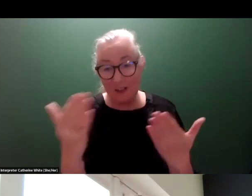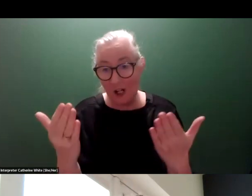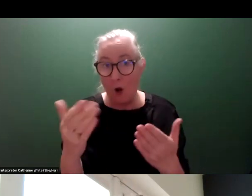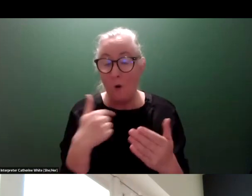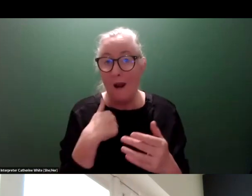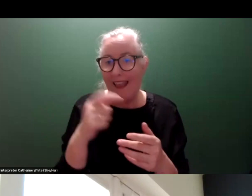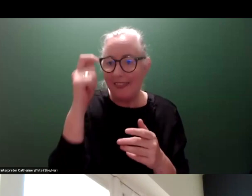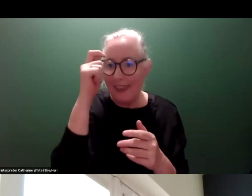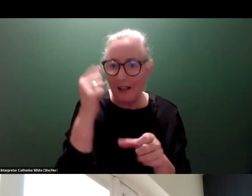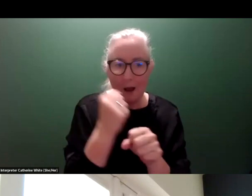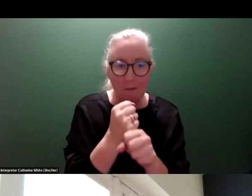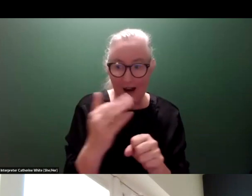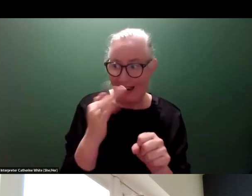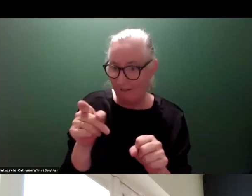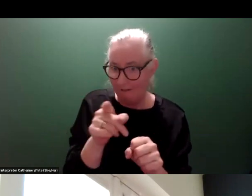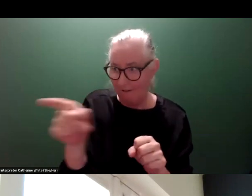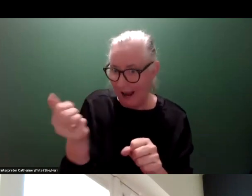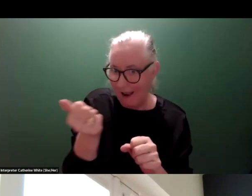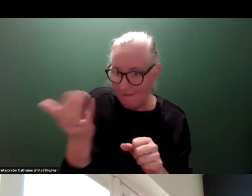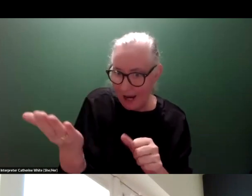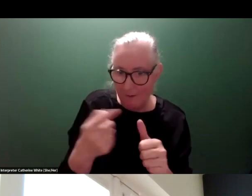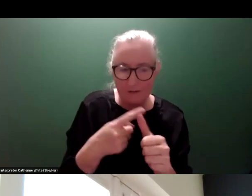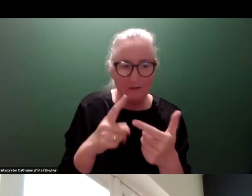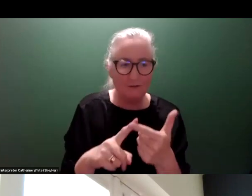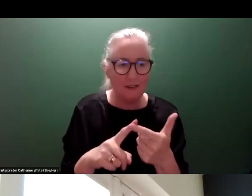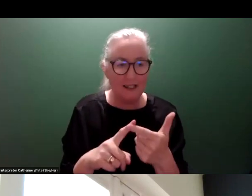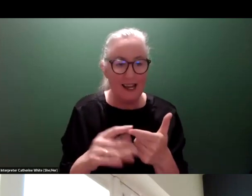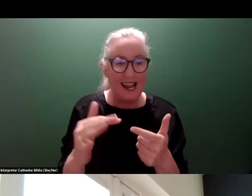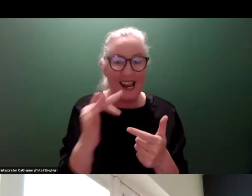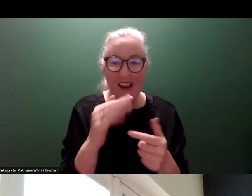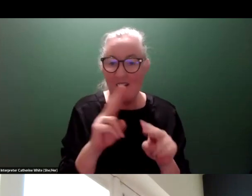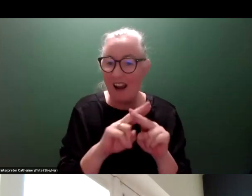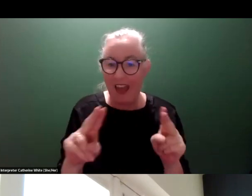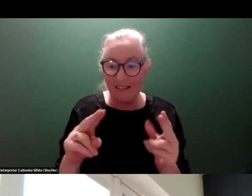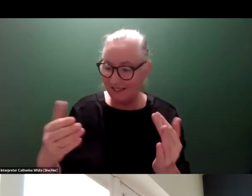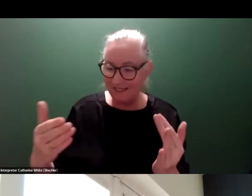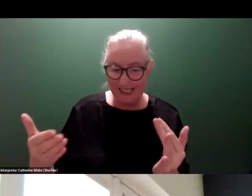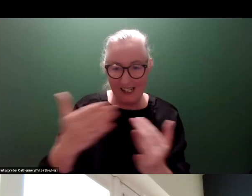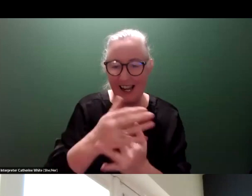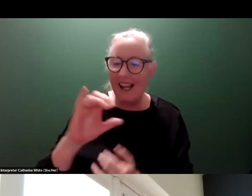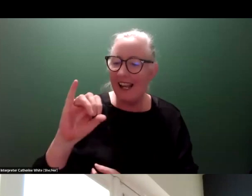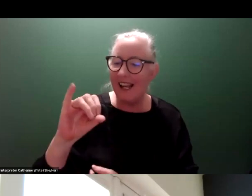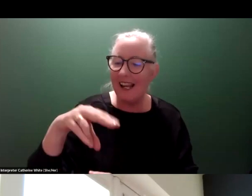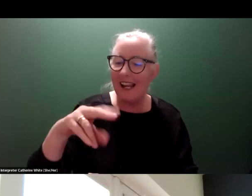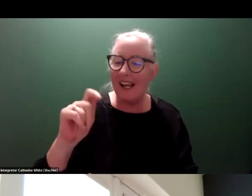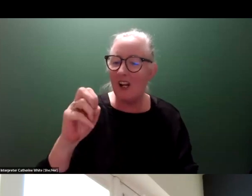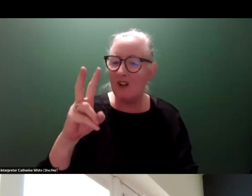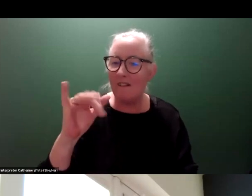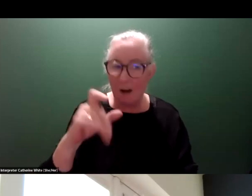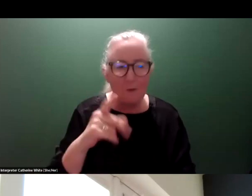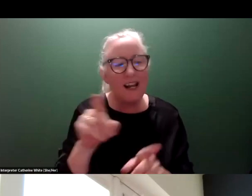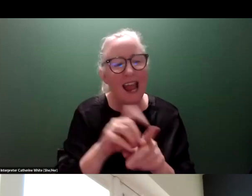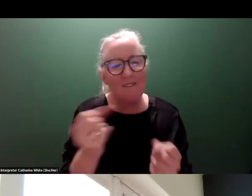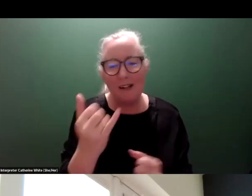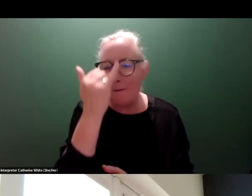account if they're available, but we consider them if they're not actually an intervention. And there is a long-standing myth of the next